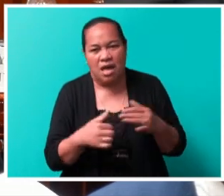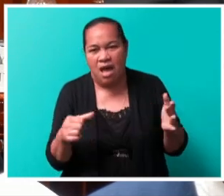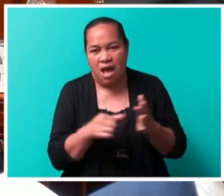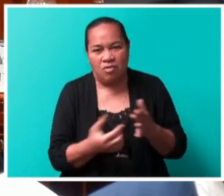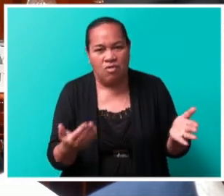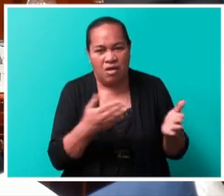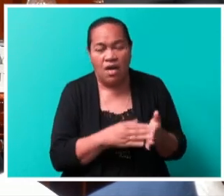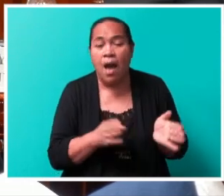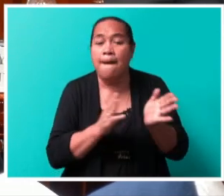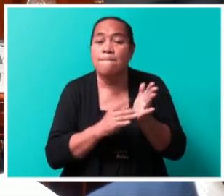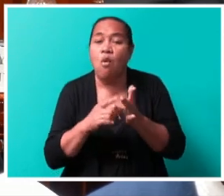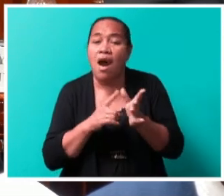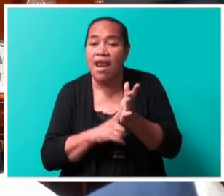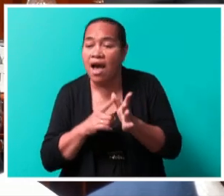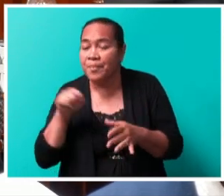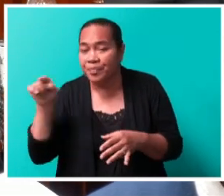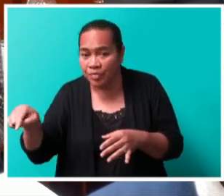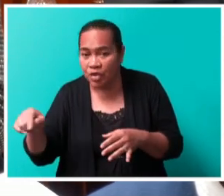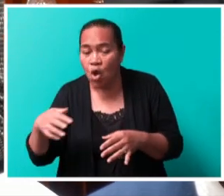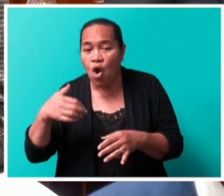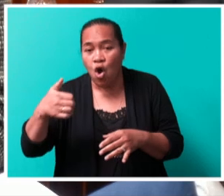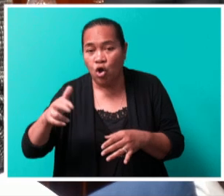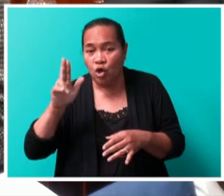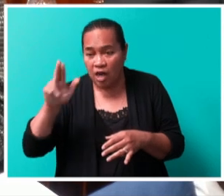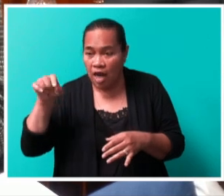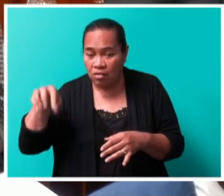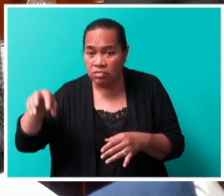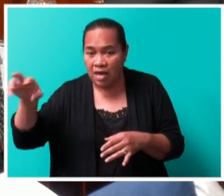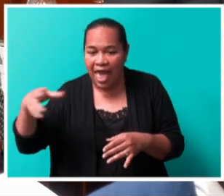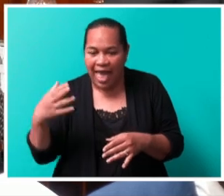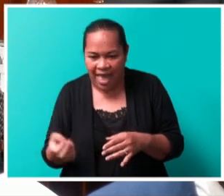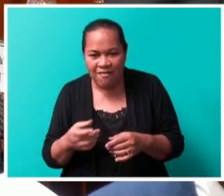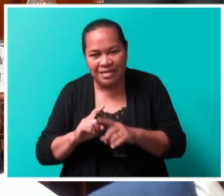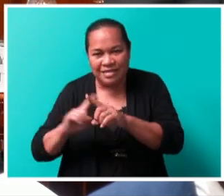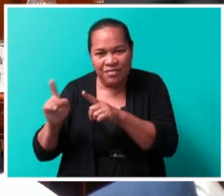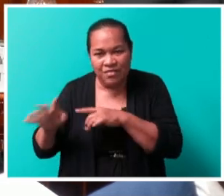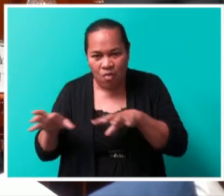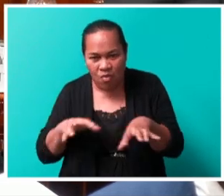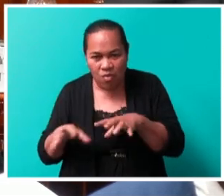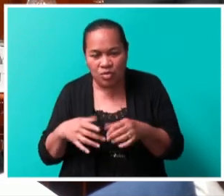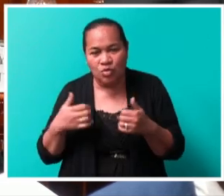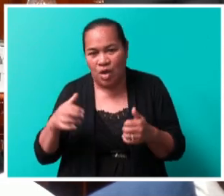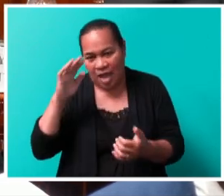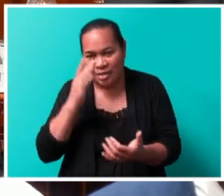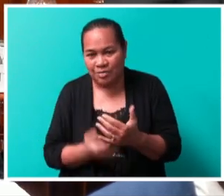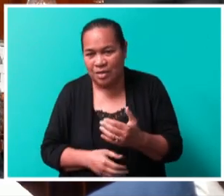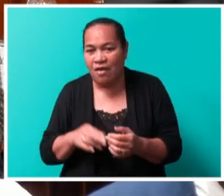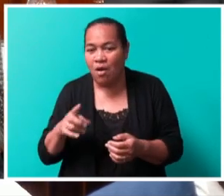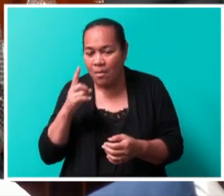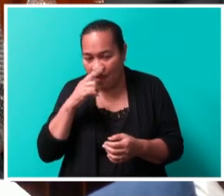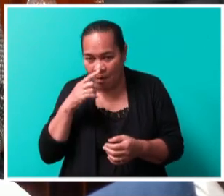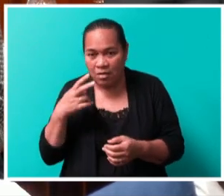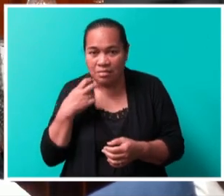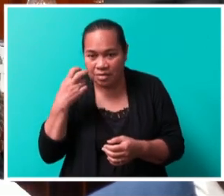and Oneilau offer ecotourism, adventure, and community-based experiences that high-yield international